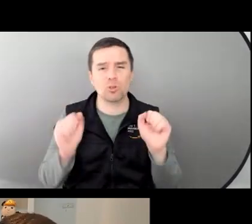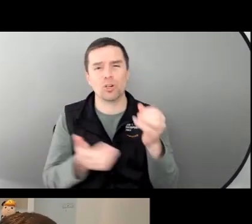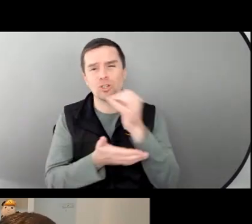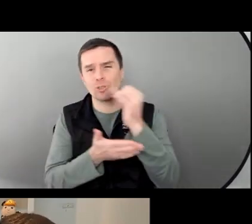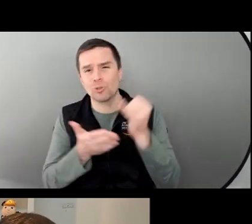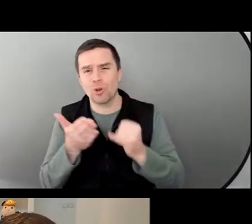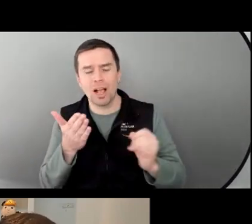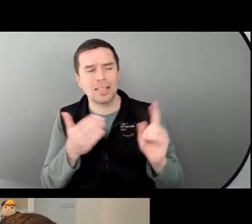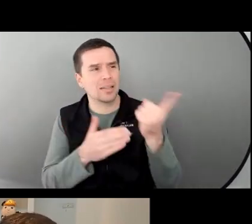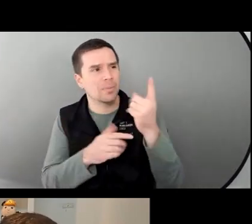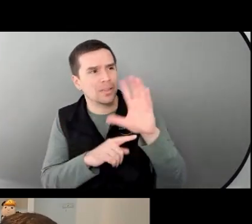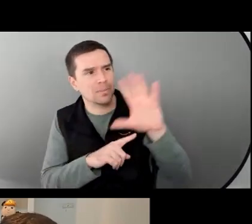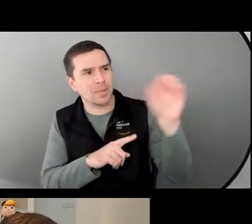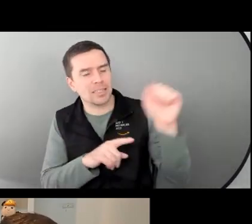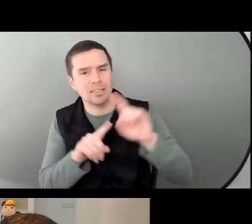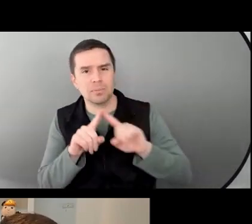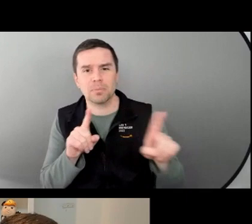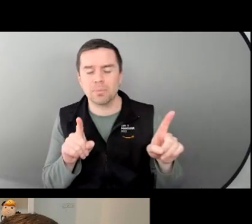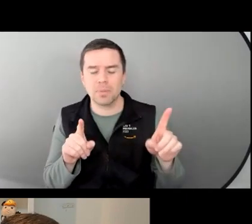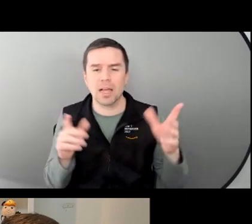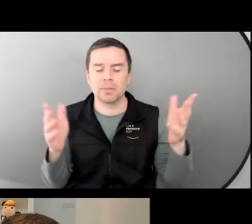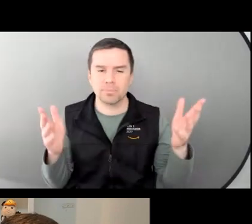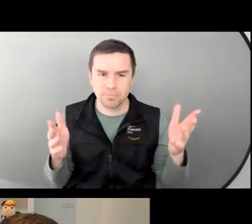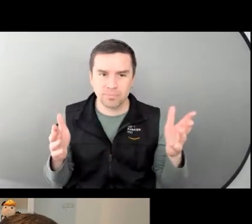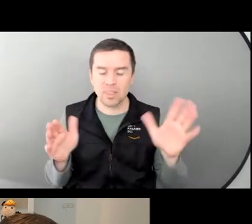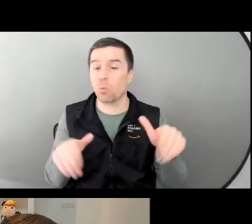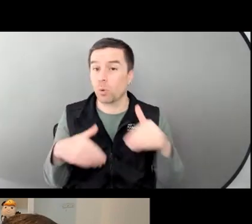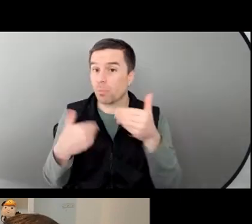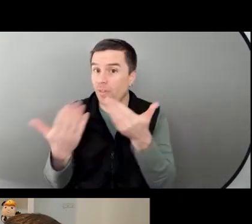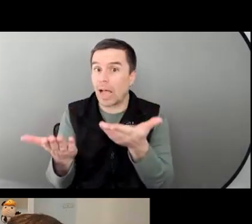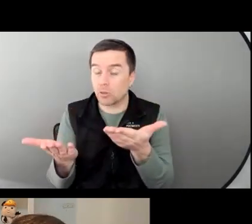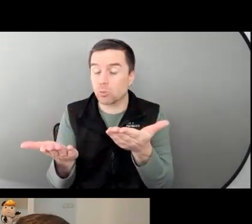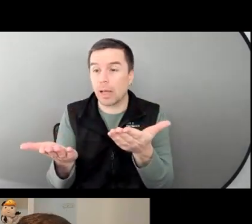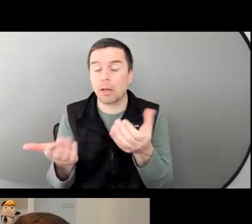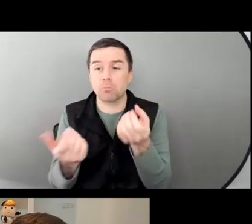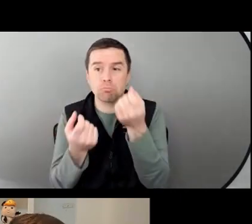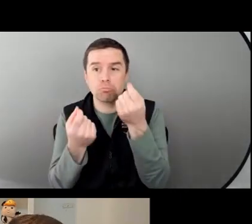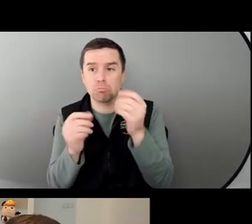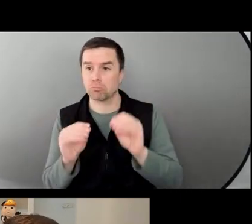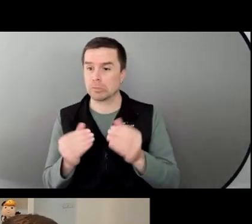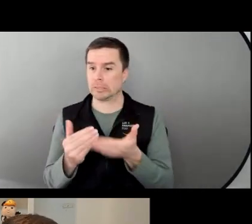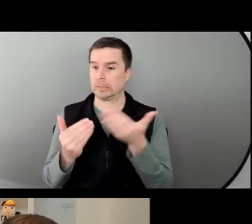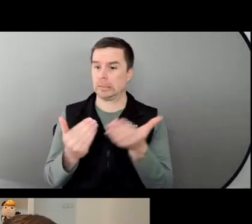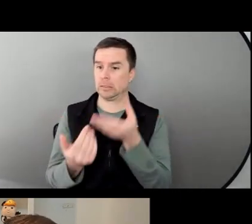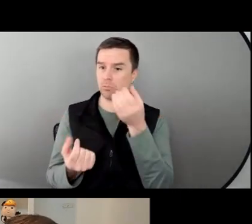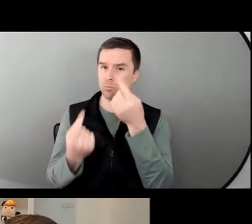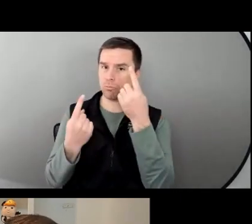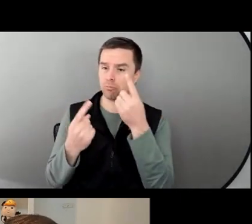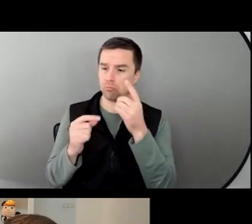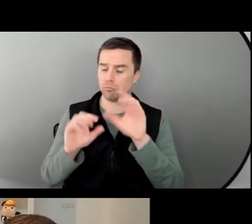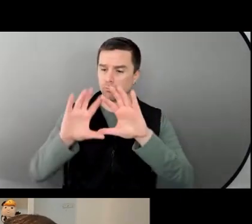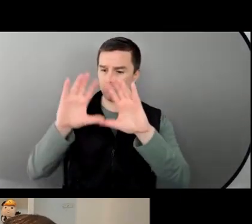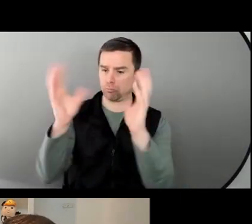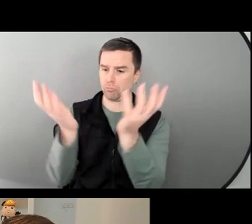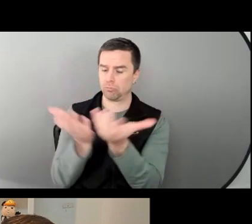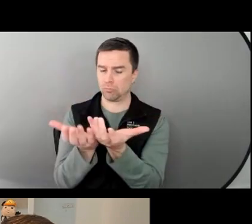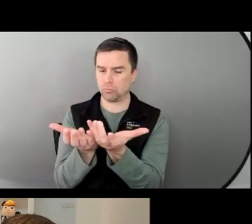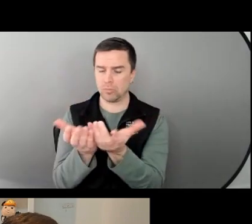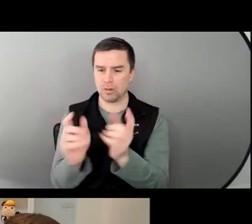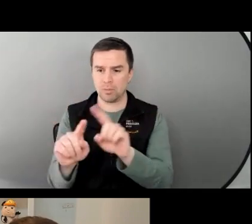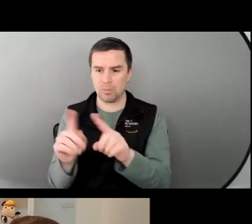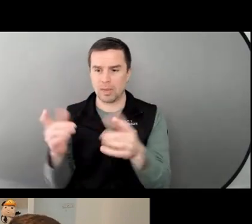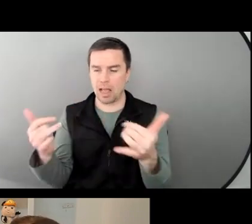it would then give you all of the textual representation. But then you're like, okay, well, I modified the text.